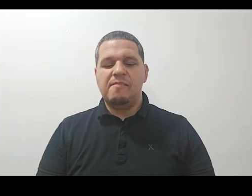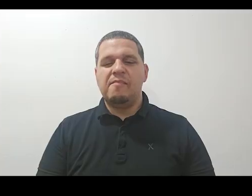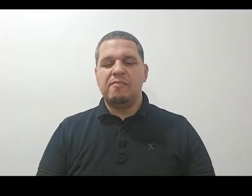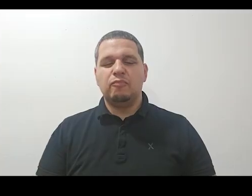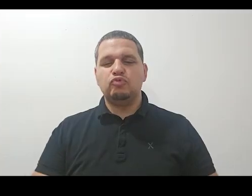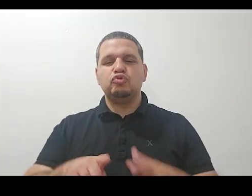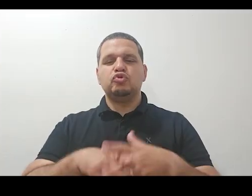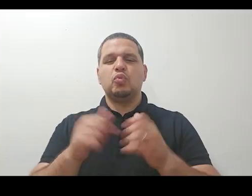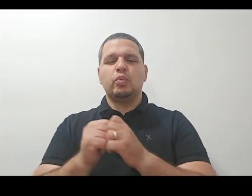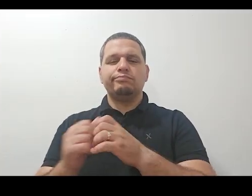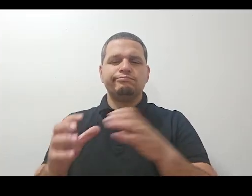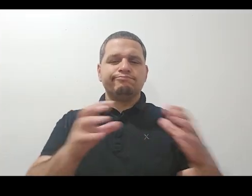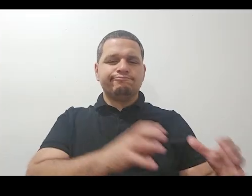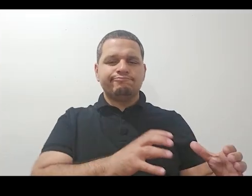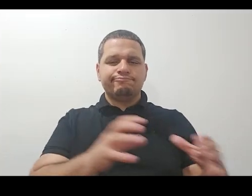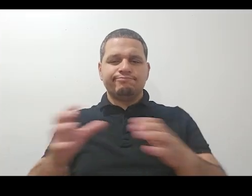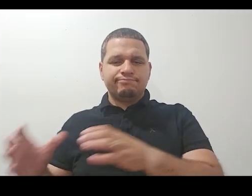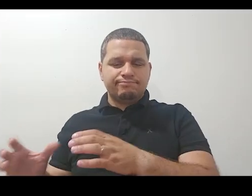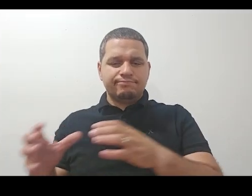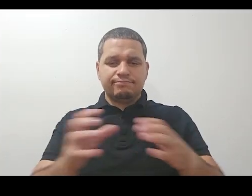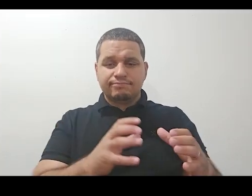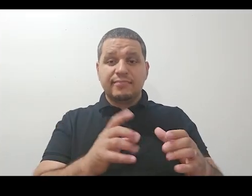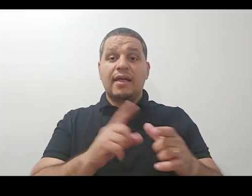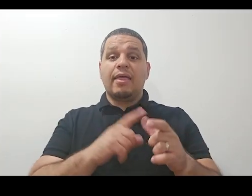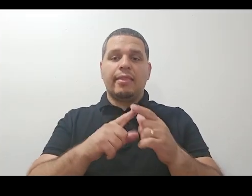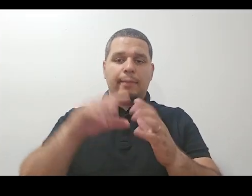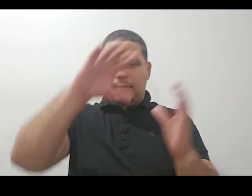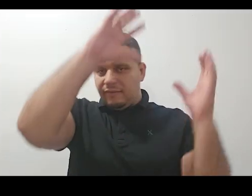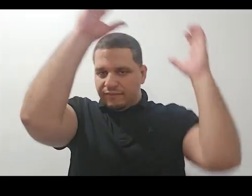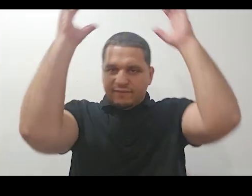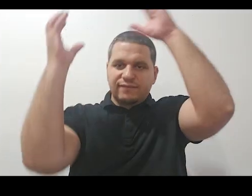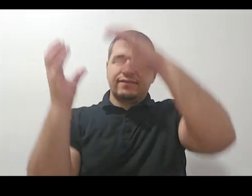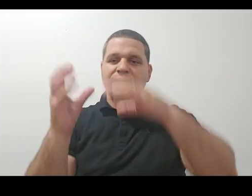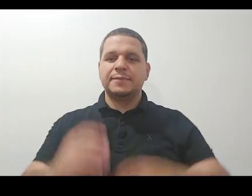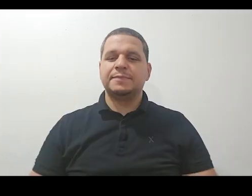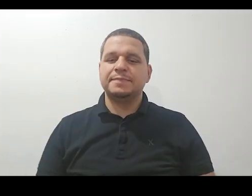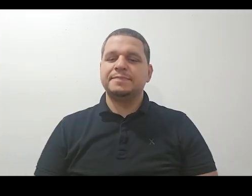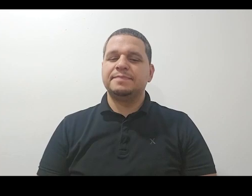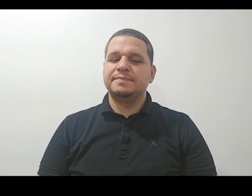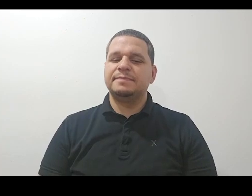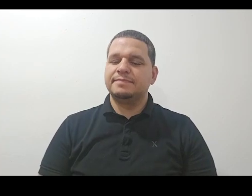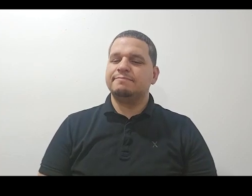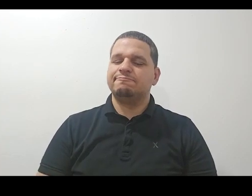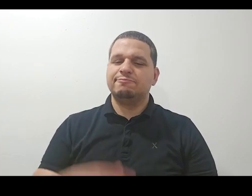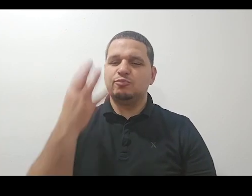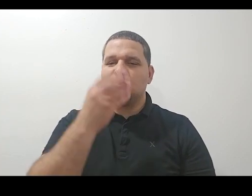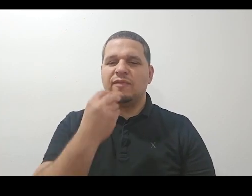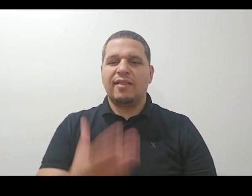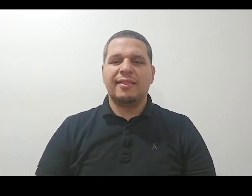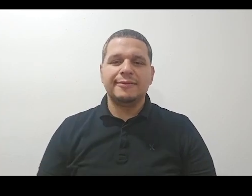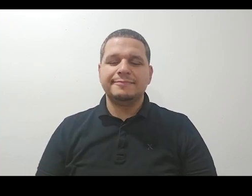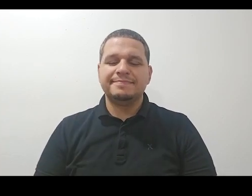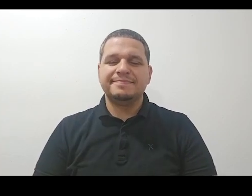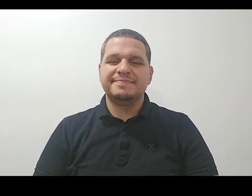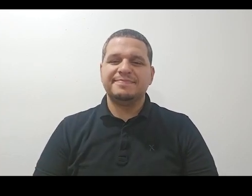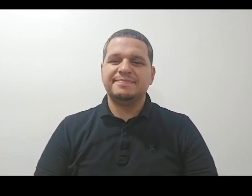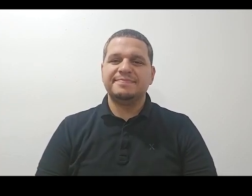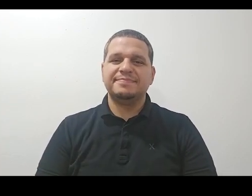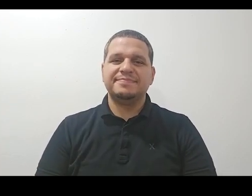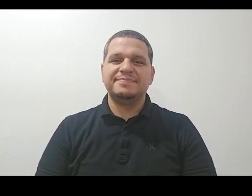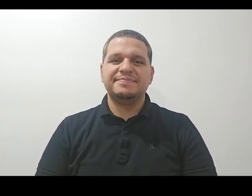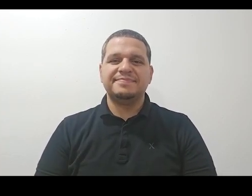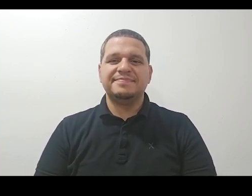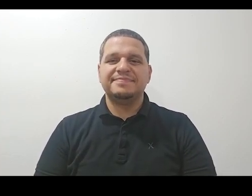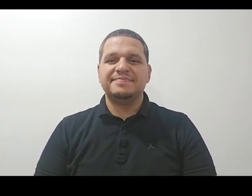Switch to side to side, and then up both our head next. Here. Beautiful.